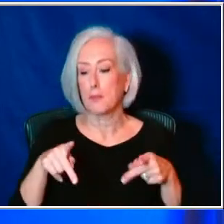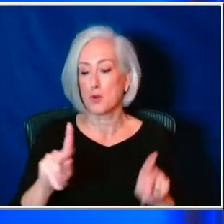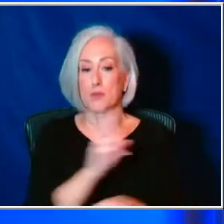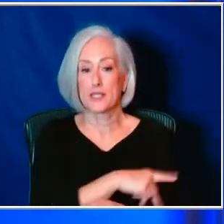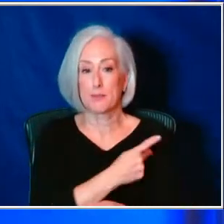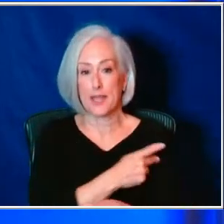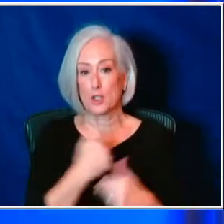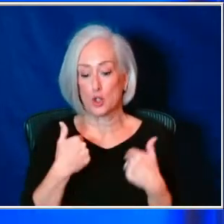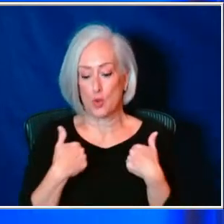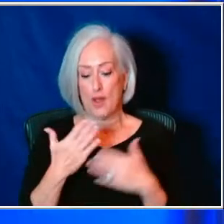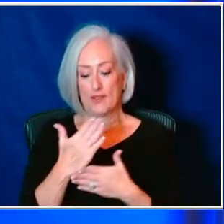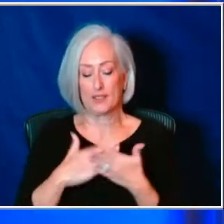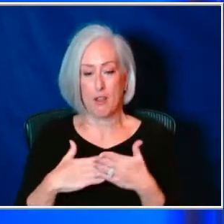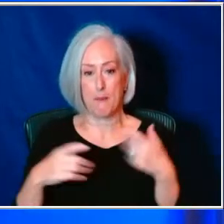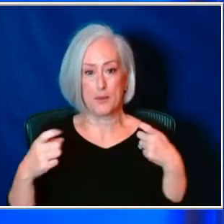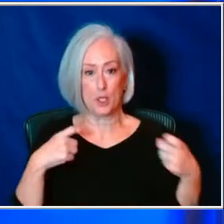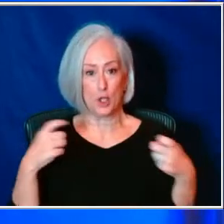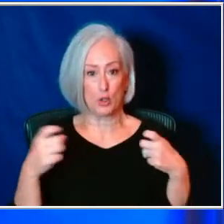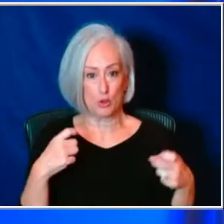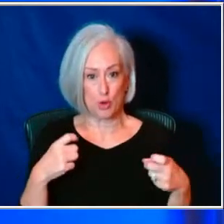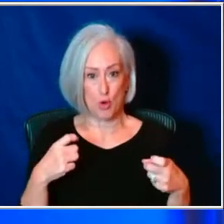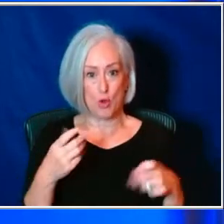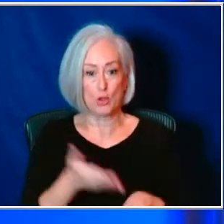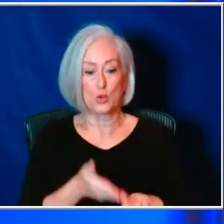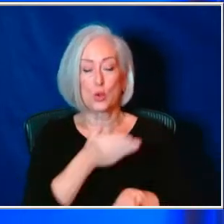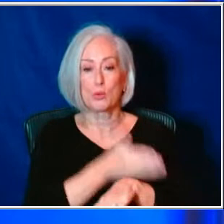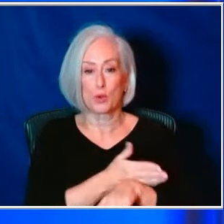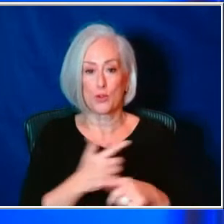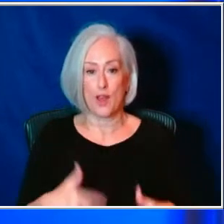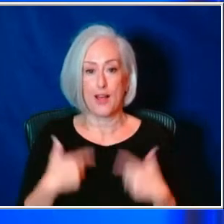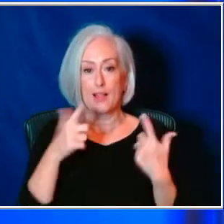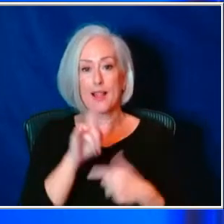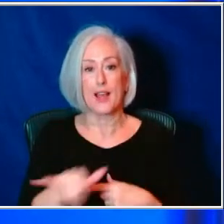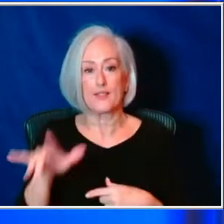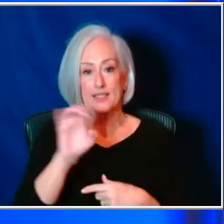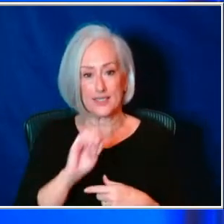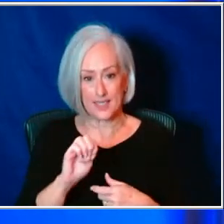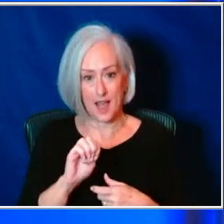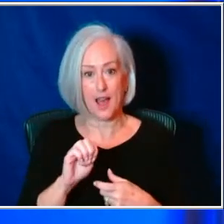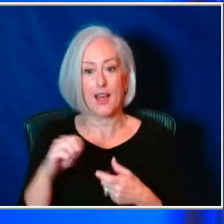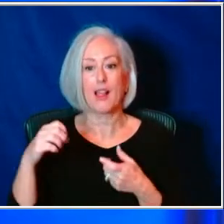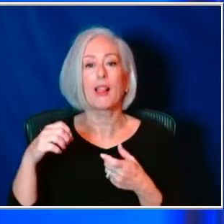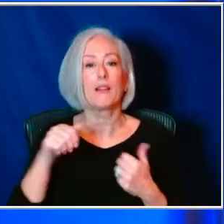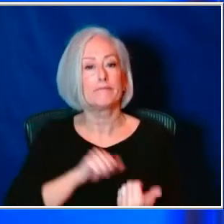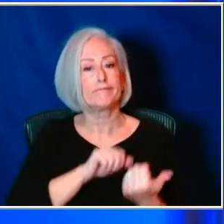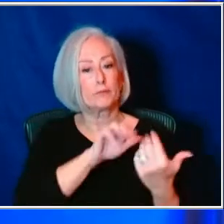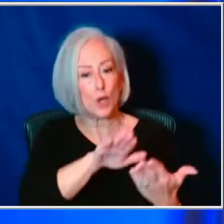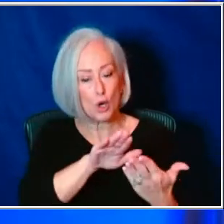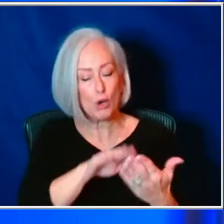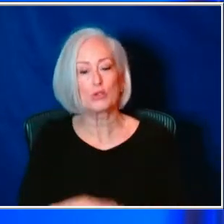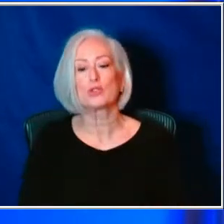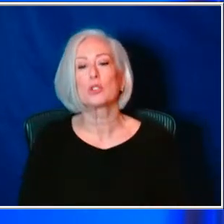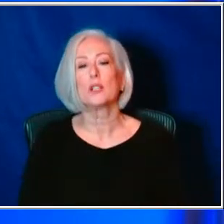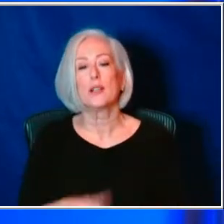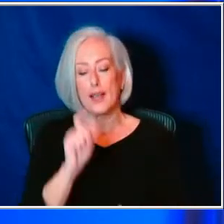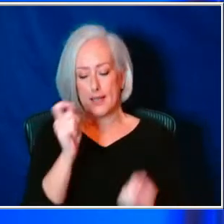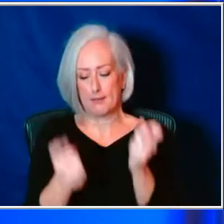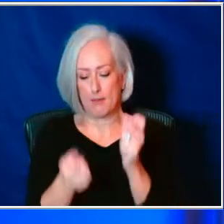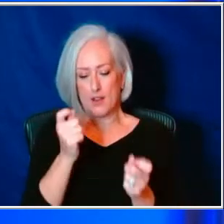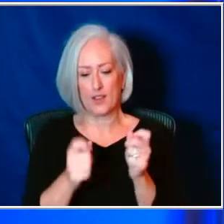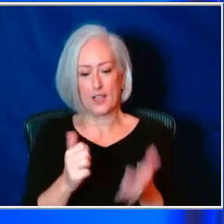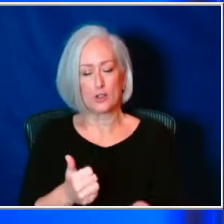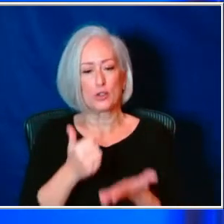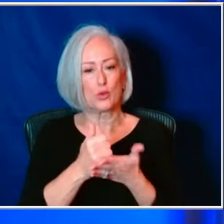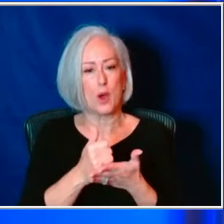control of improving lifestyle modifications and strategies, as you said, to help with their pain.